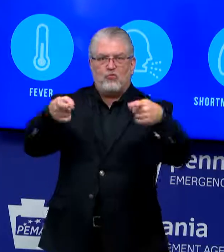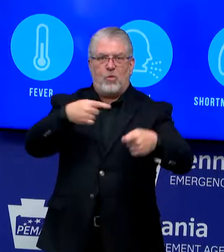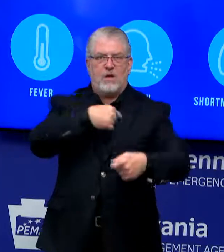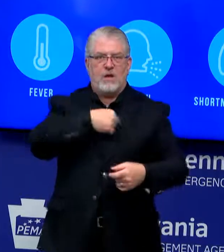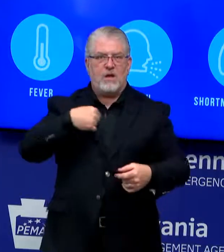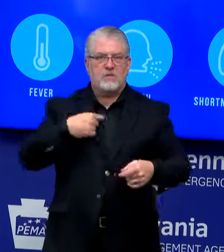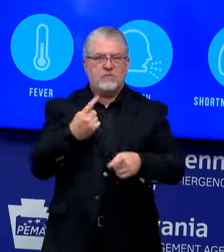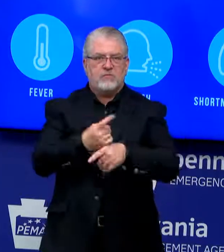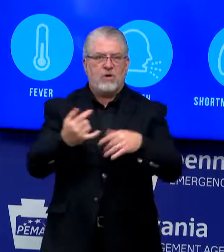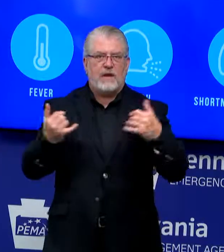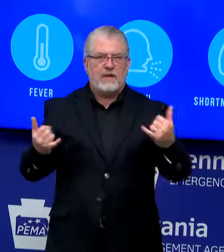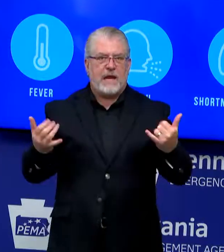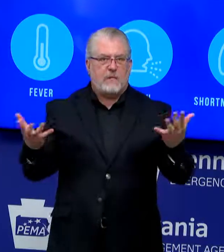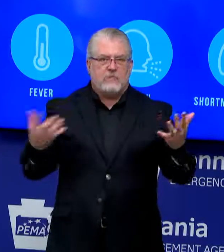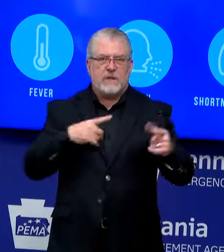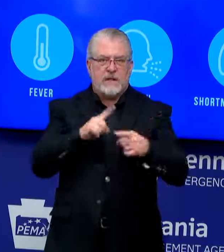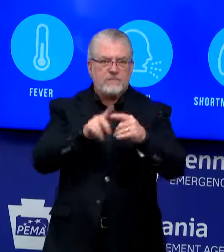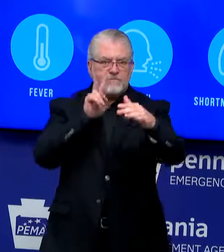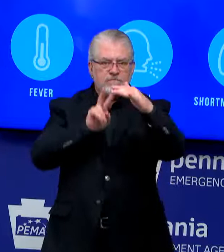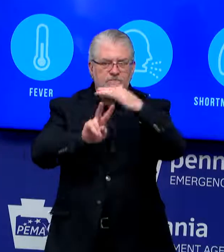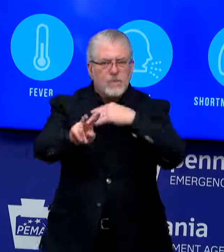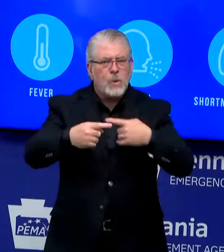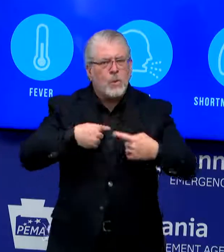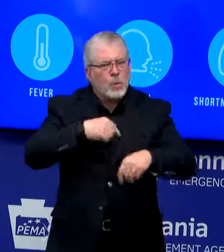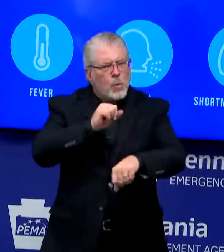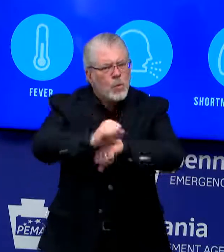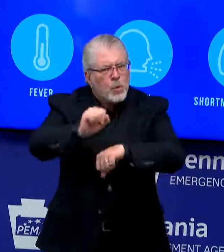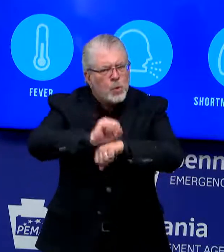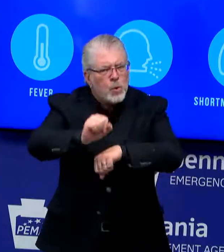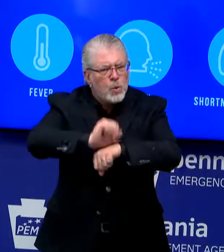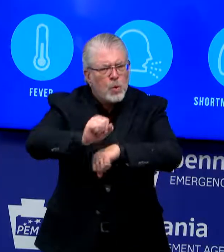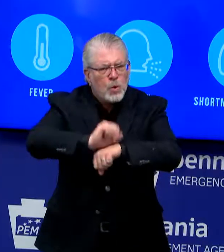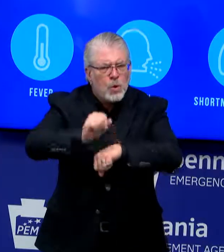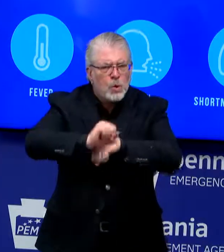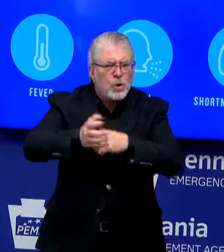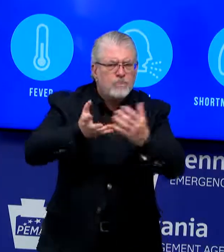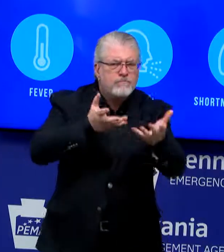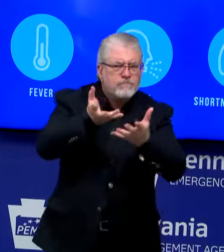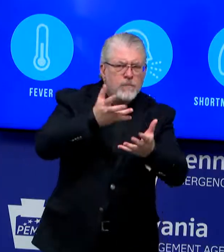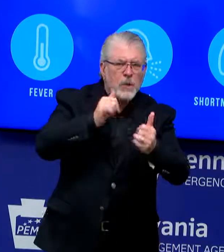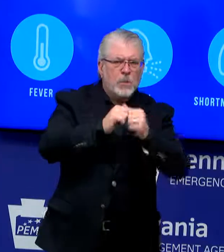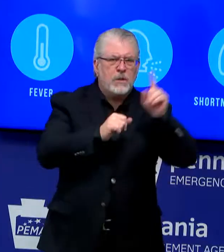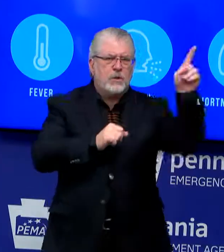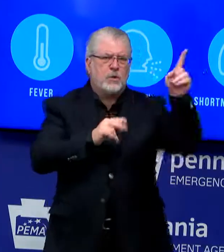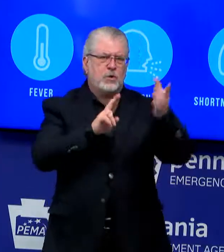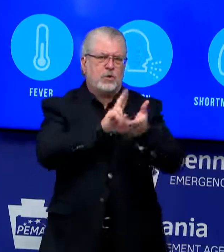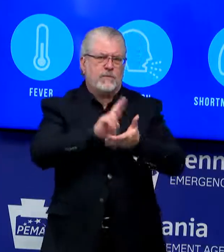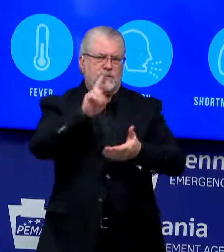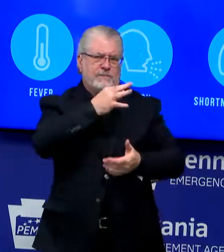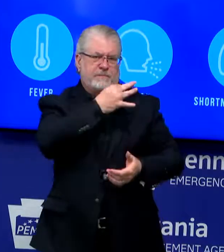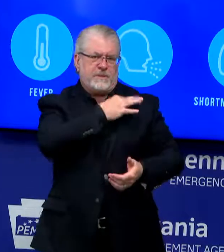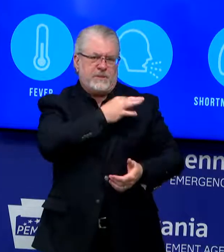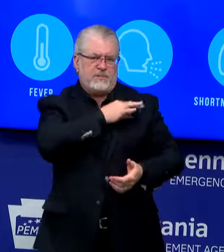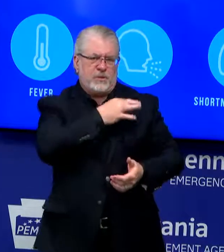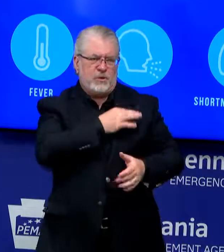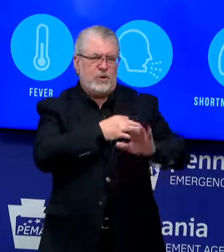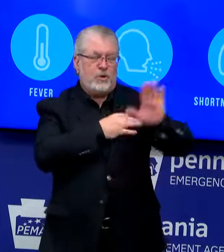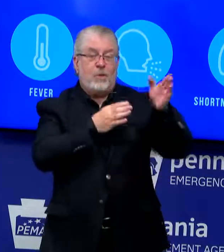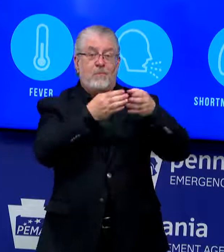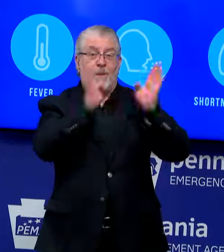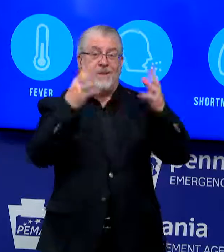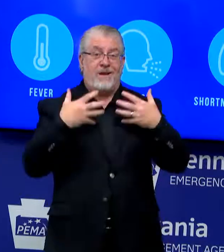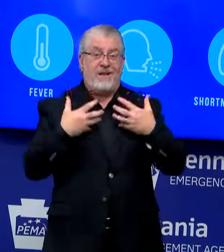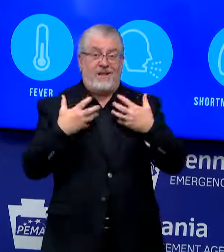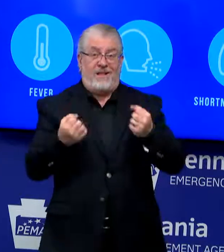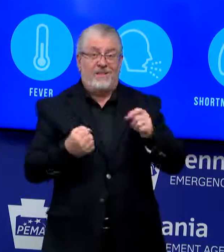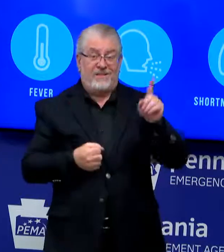are working, as I had said before, with the University of Pittsburgh School of Public Health on their model. I actually have a phone call with them